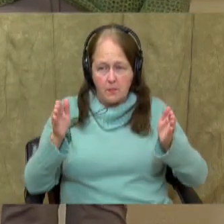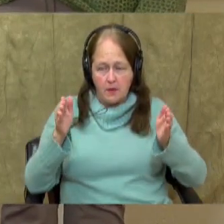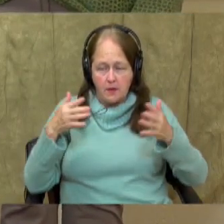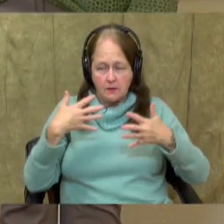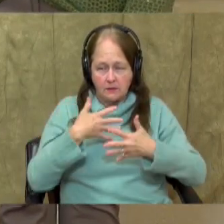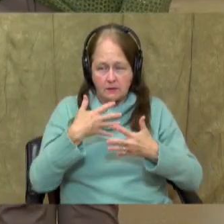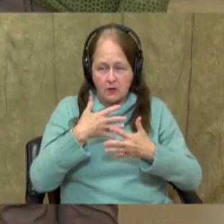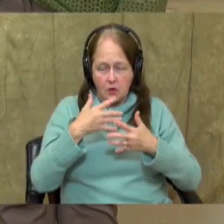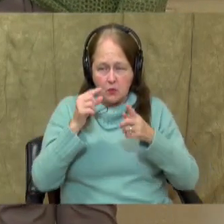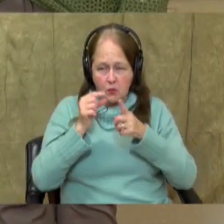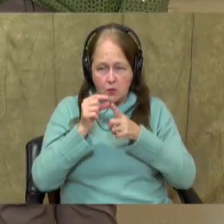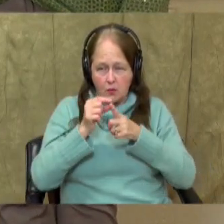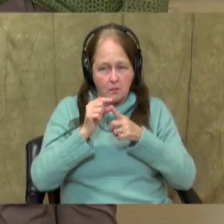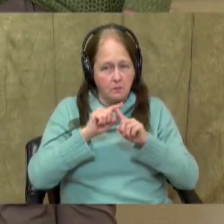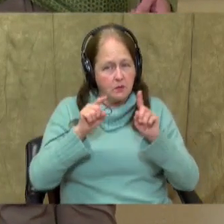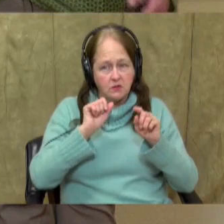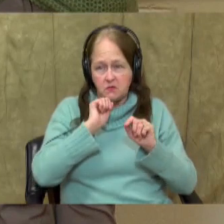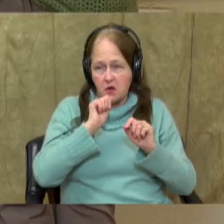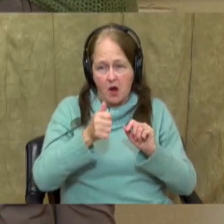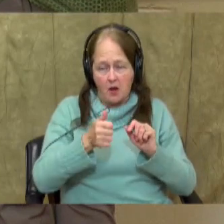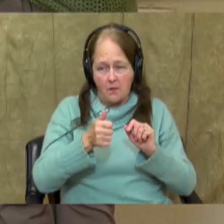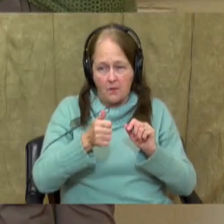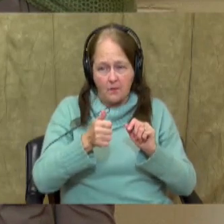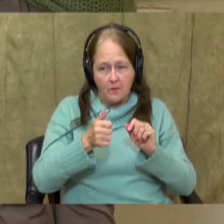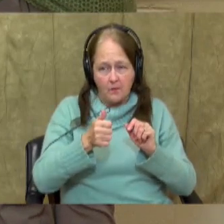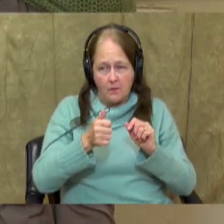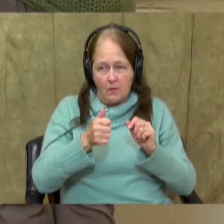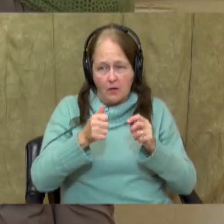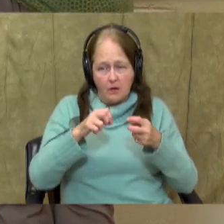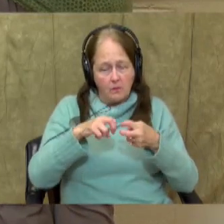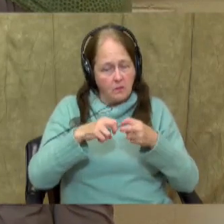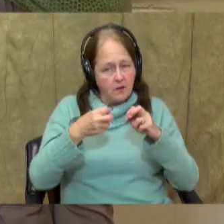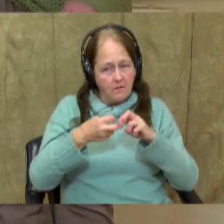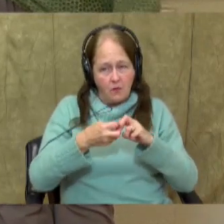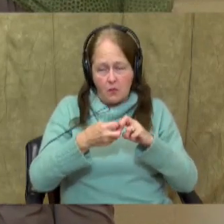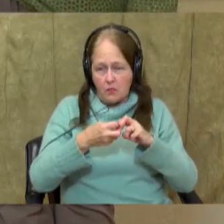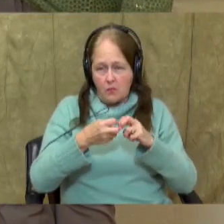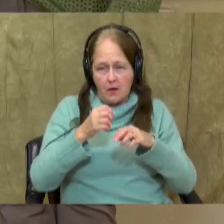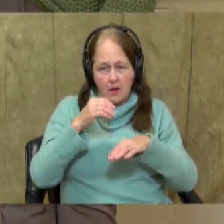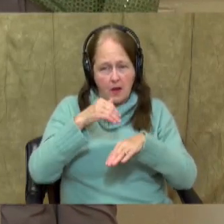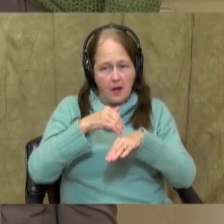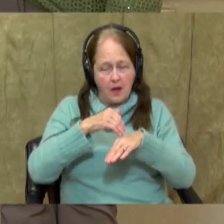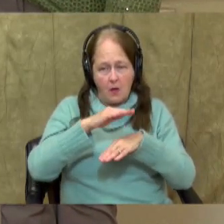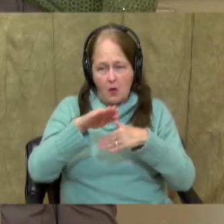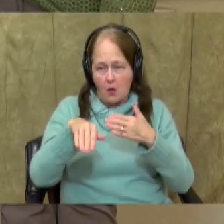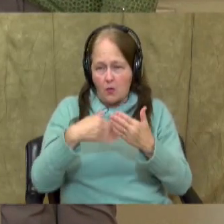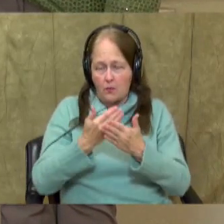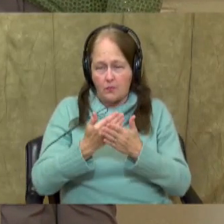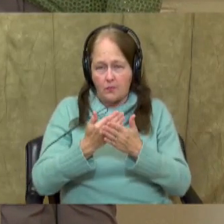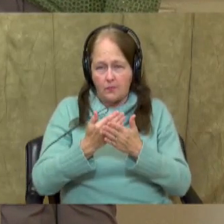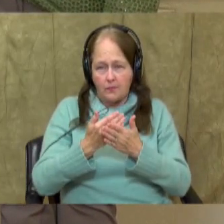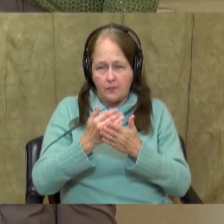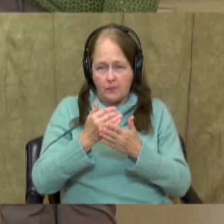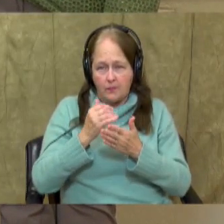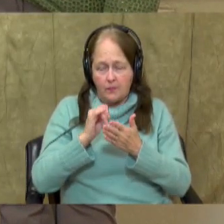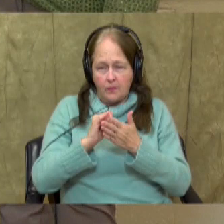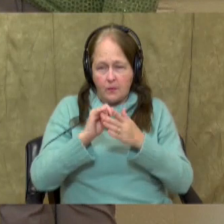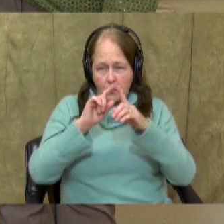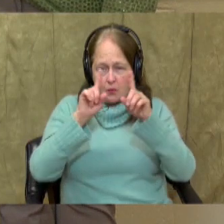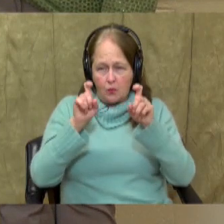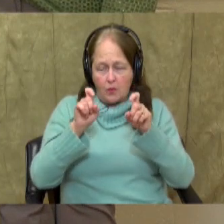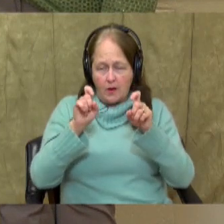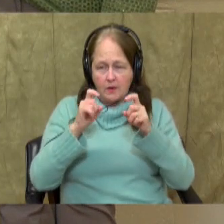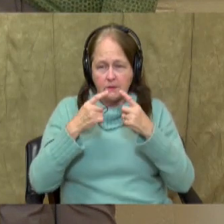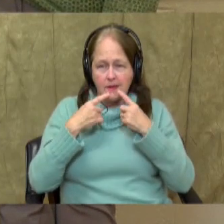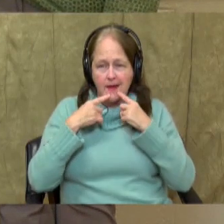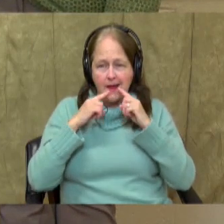scary word, but it's really not. This is not a difficult thing at all. A statistical question is a question that